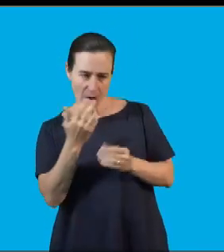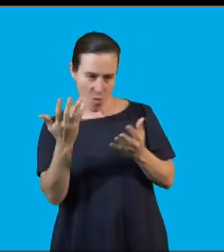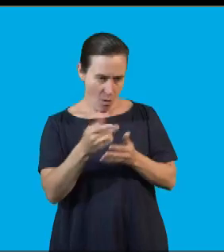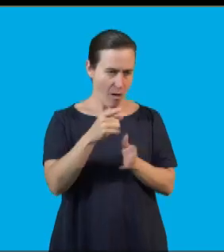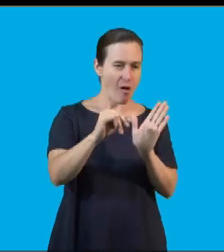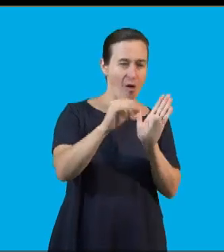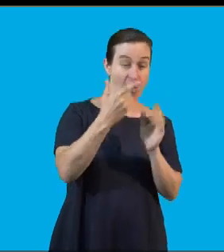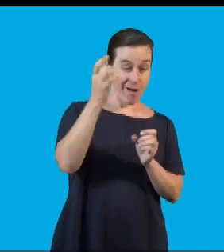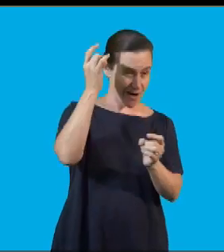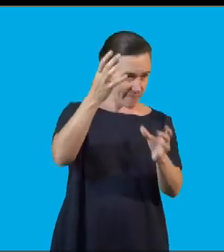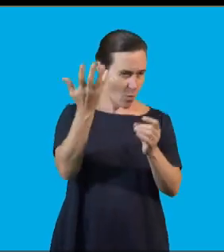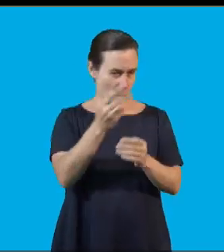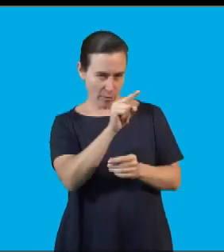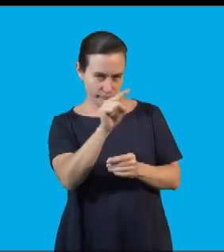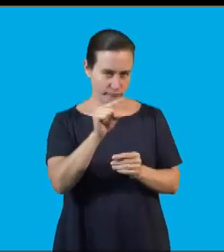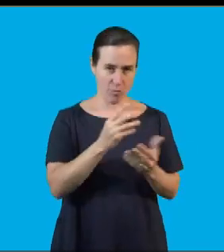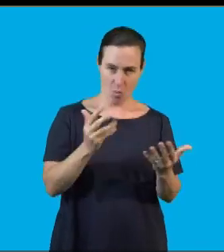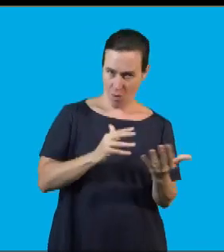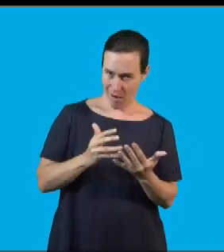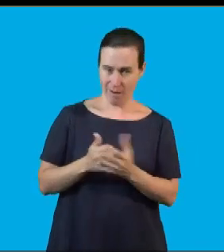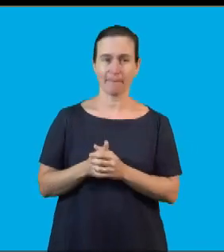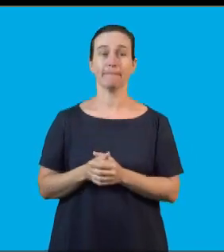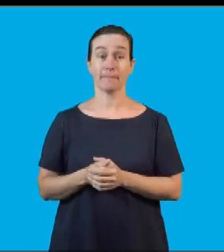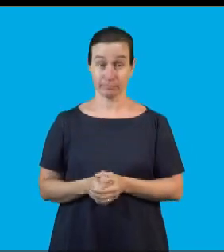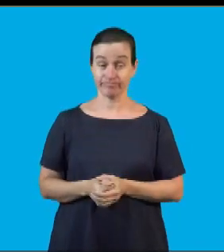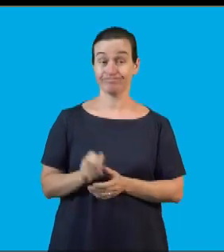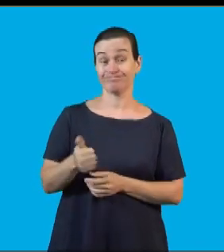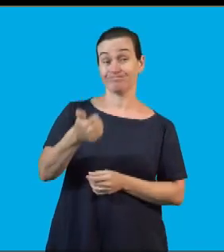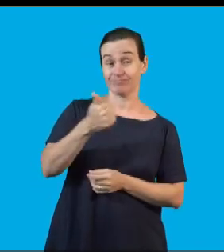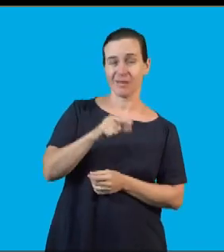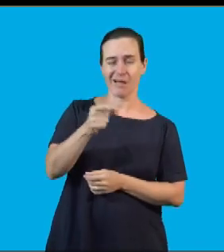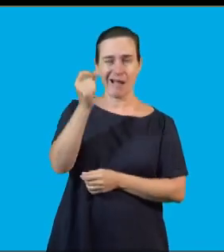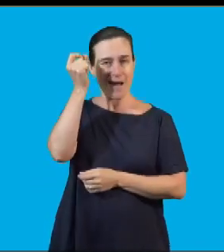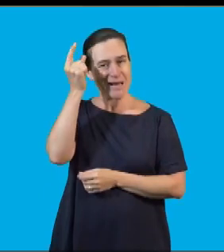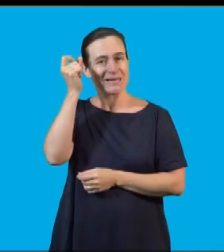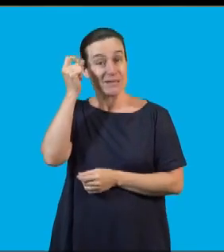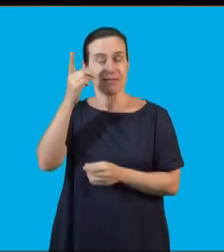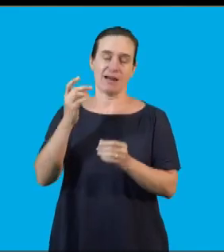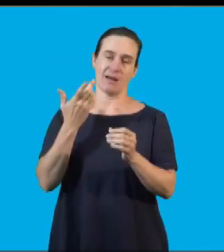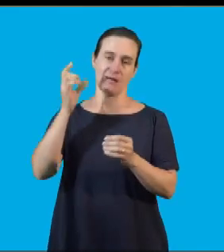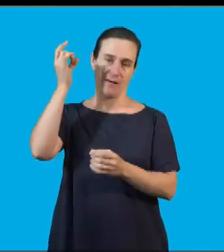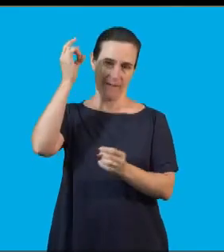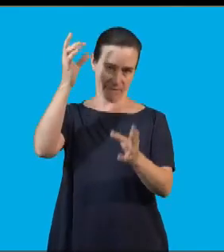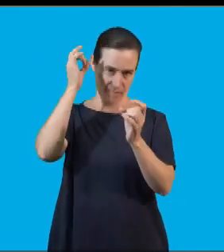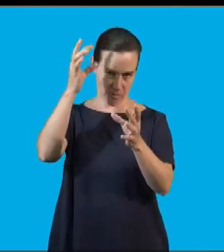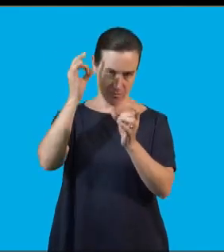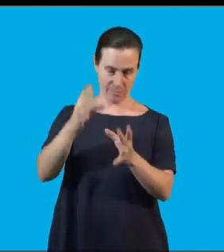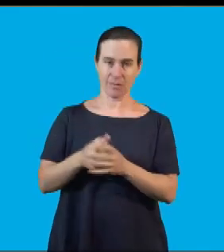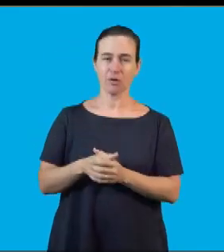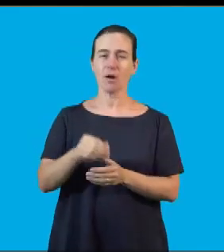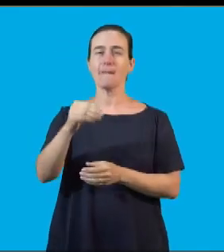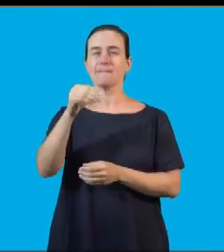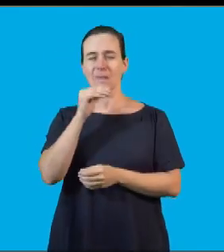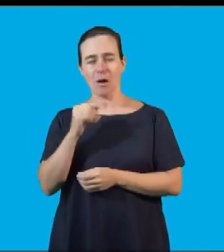particular information within the text. The next thing you must be able to do is understand information. That